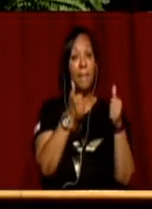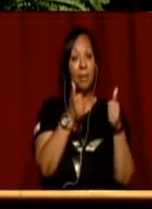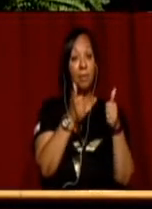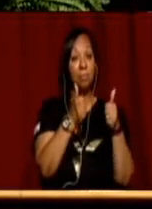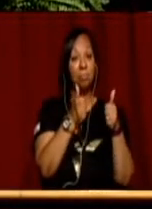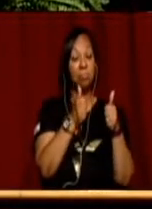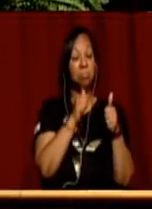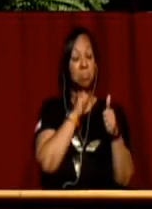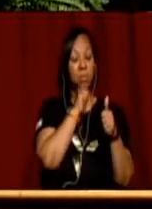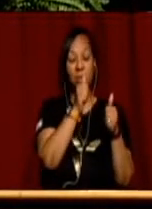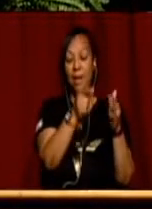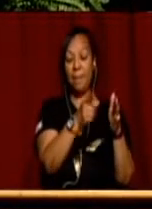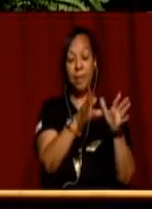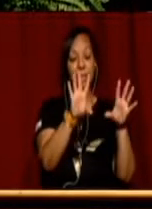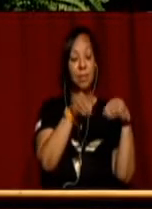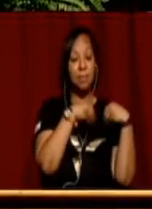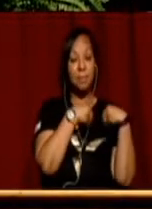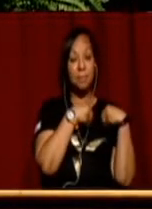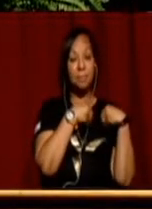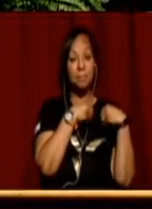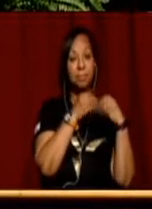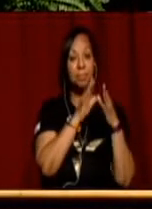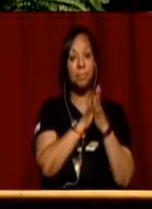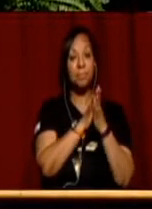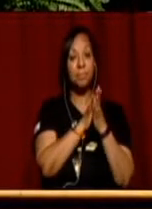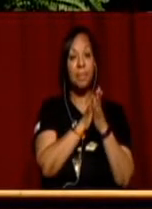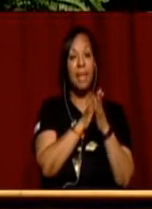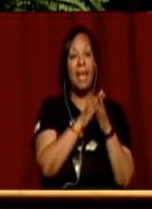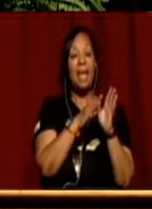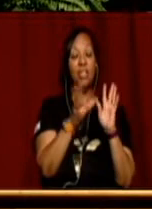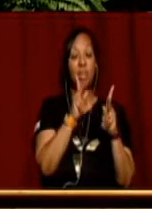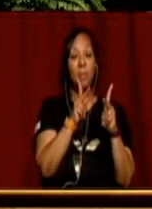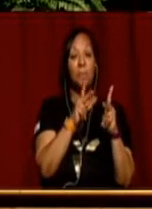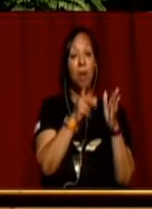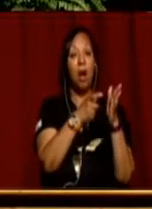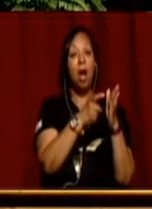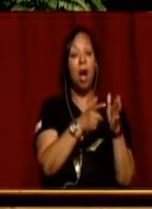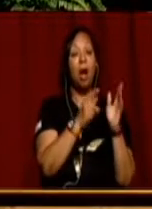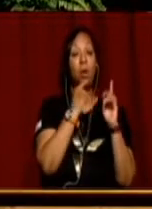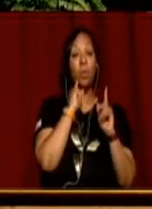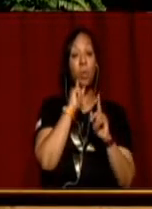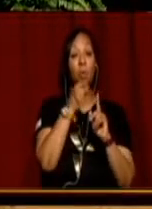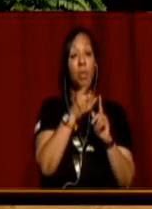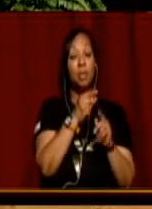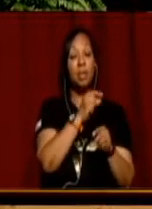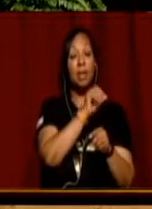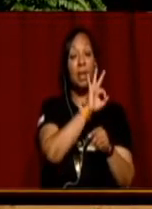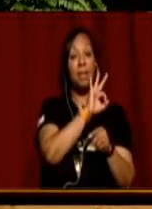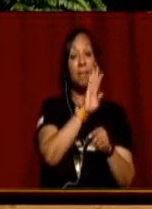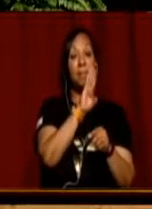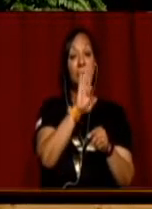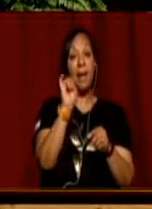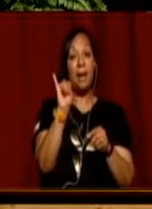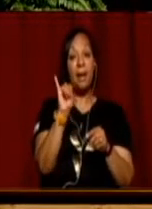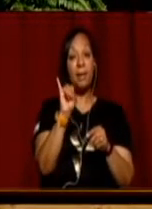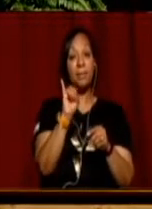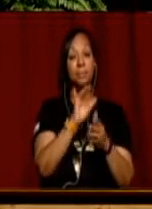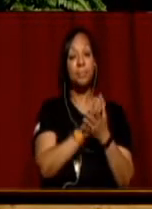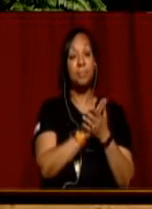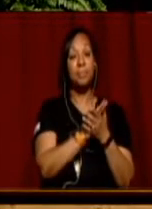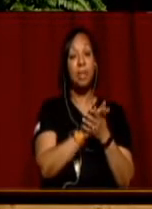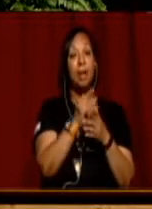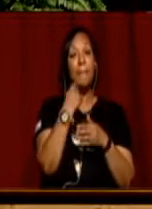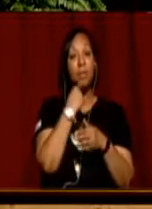intolerable behavior, not just firing the people, but requesting an FBI investigation. So I think that's an important difference. You also